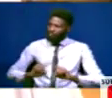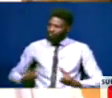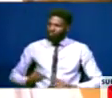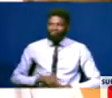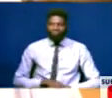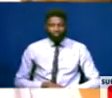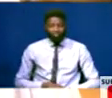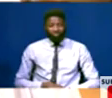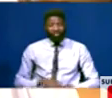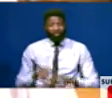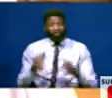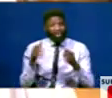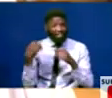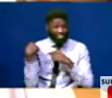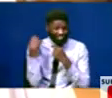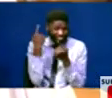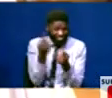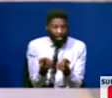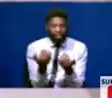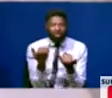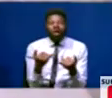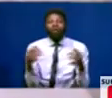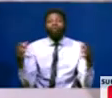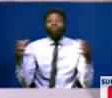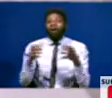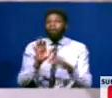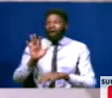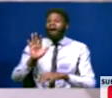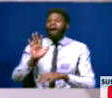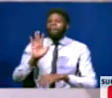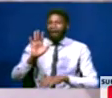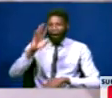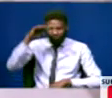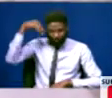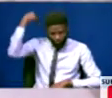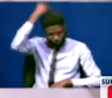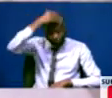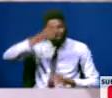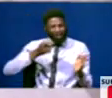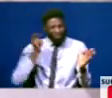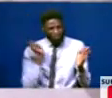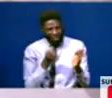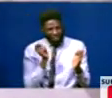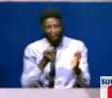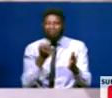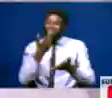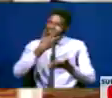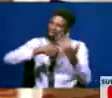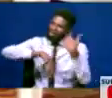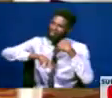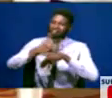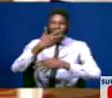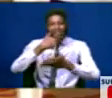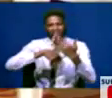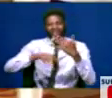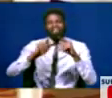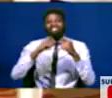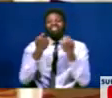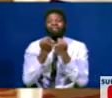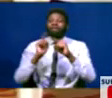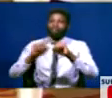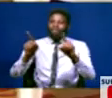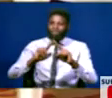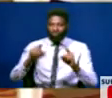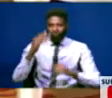To date, the Akurino faith has a national outlook as different tribes have converted to the faith. Akurino ni